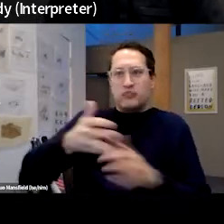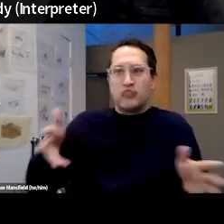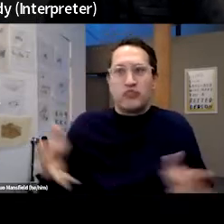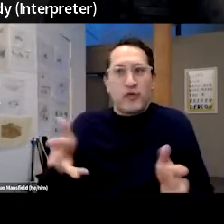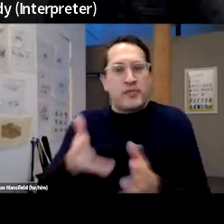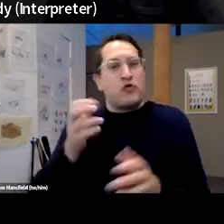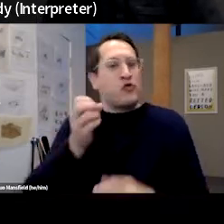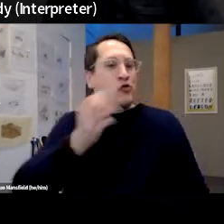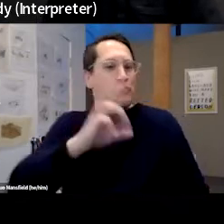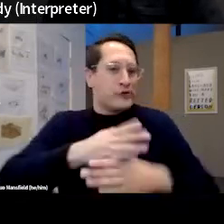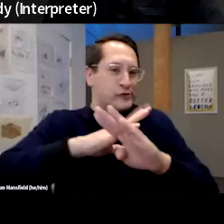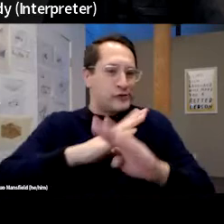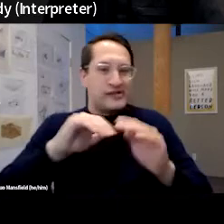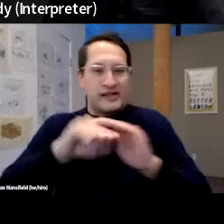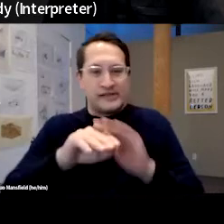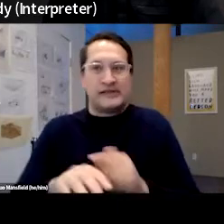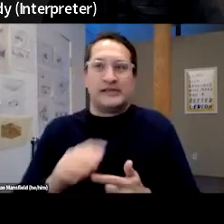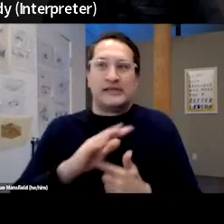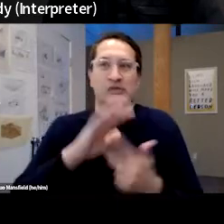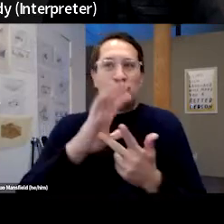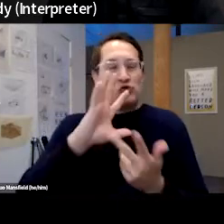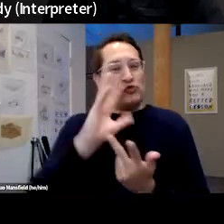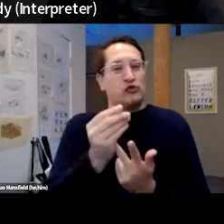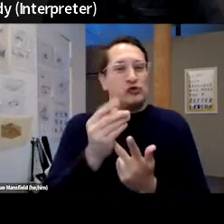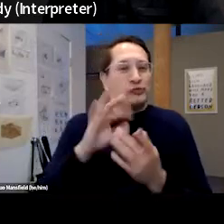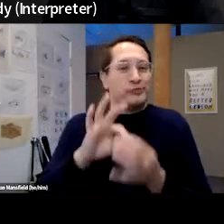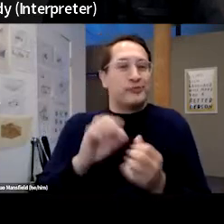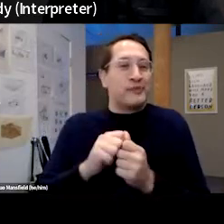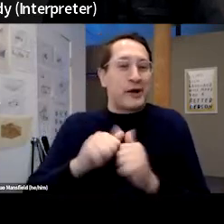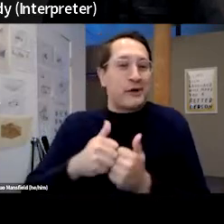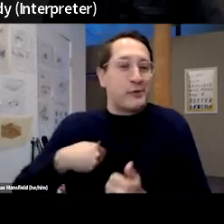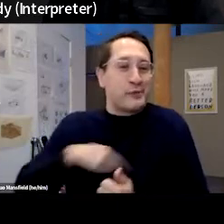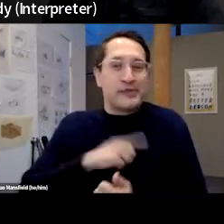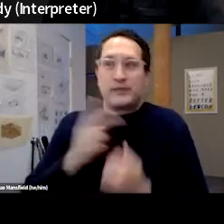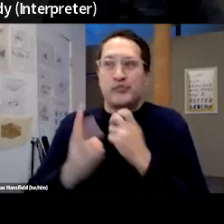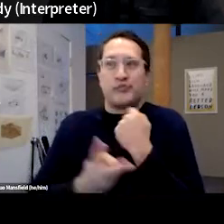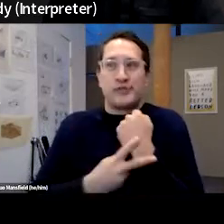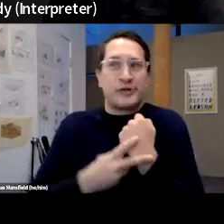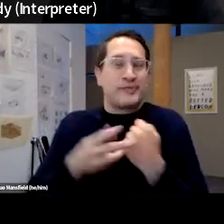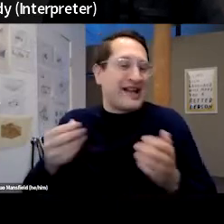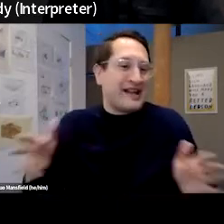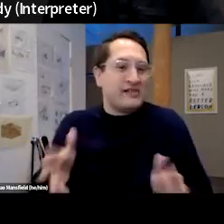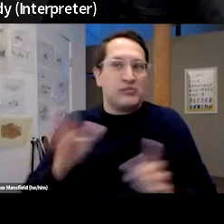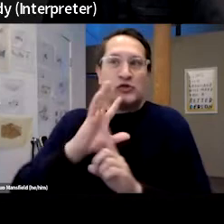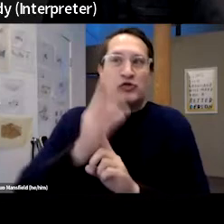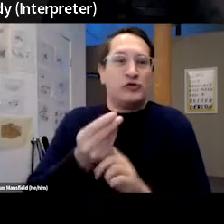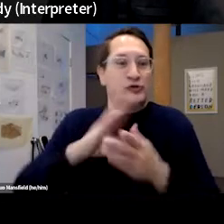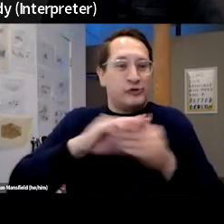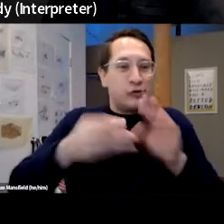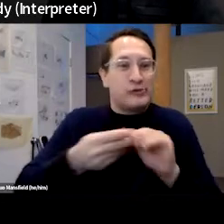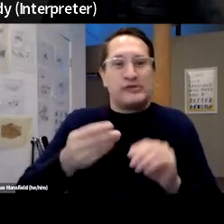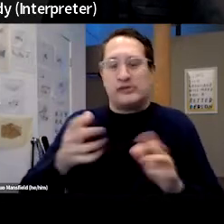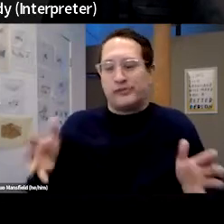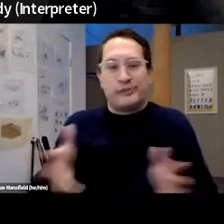buildings process or promote or provide barriers to access. And culturally is how we then preserve